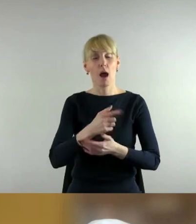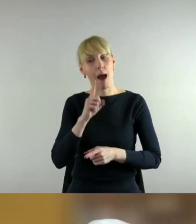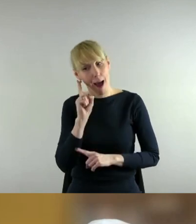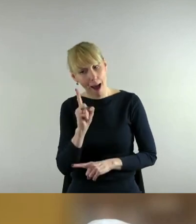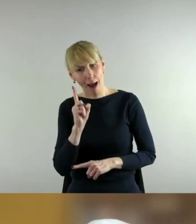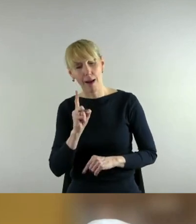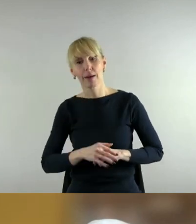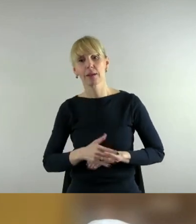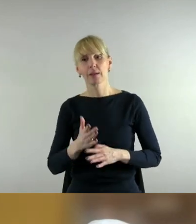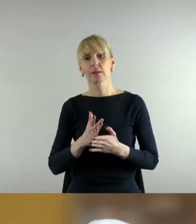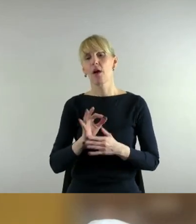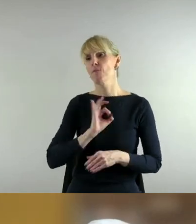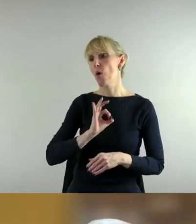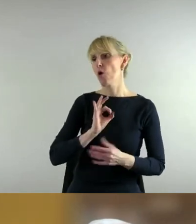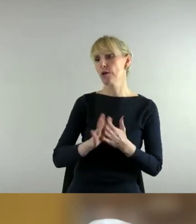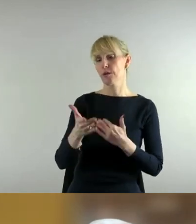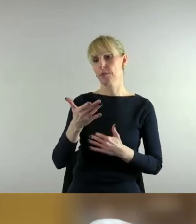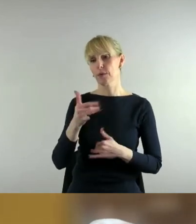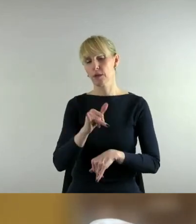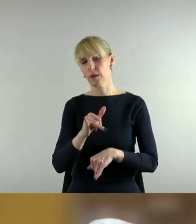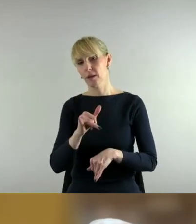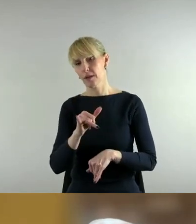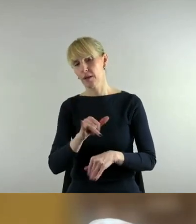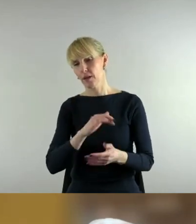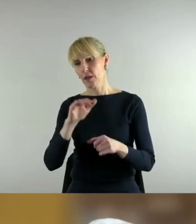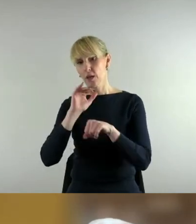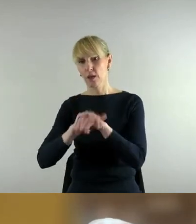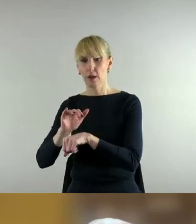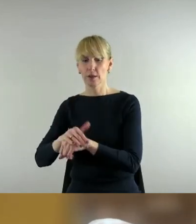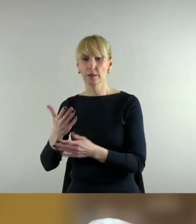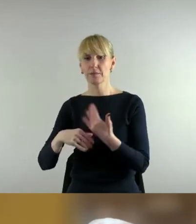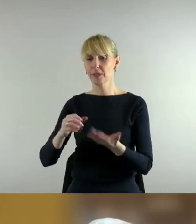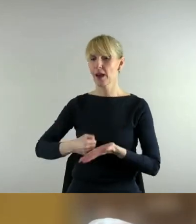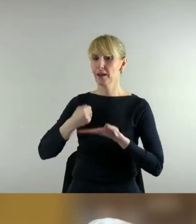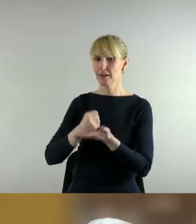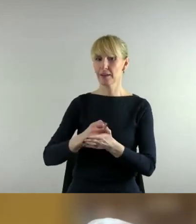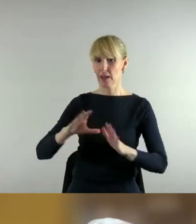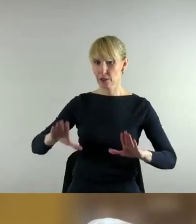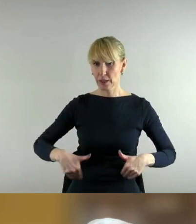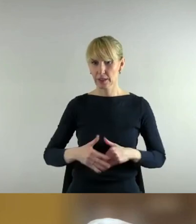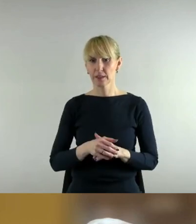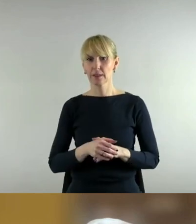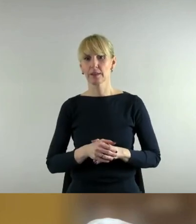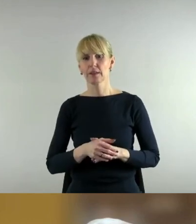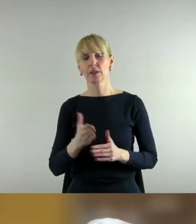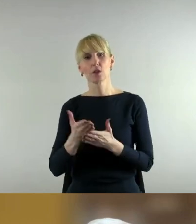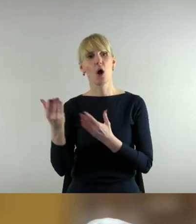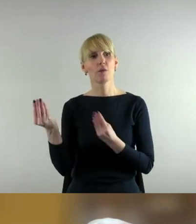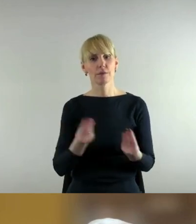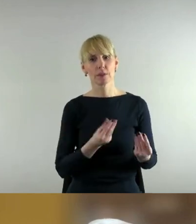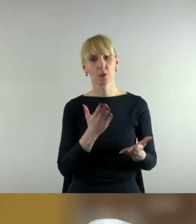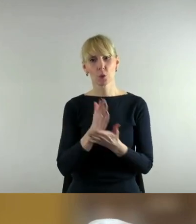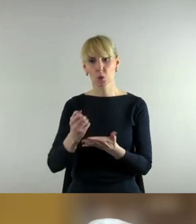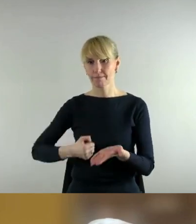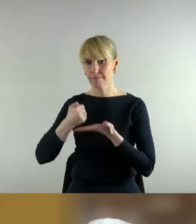this meeting for the last time, but also in the name of all my colleagues that are in charge of the Swiss funds.